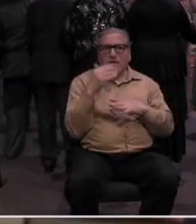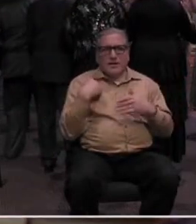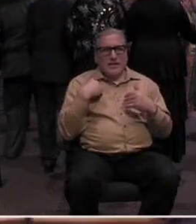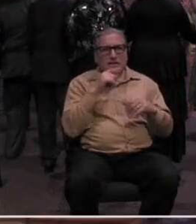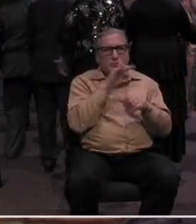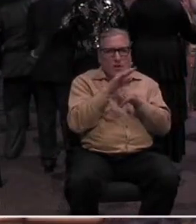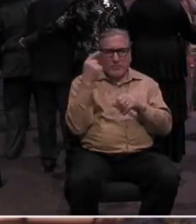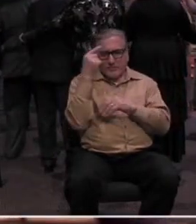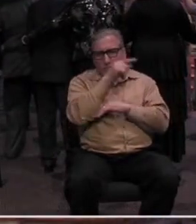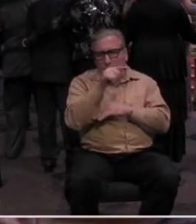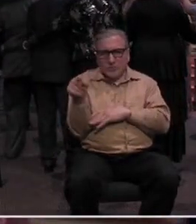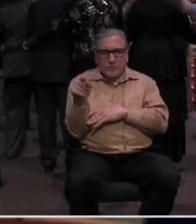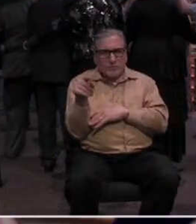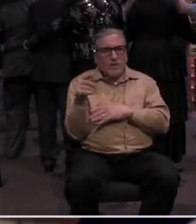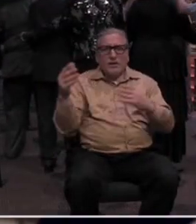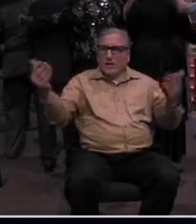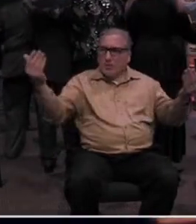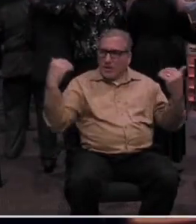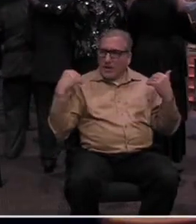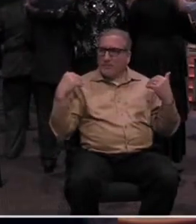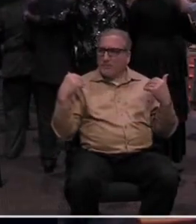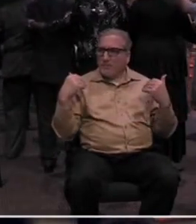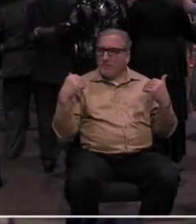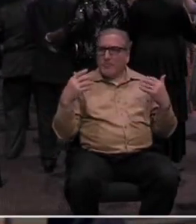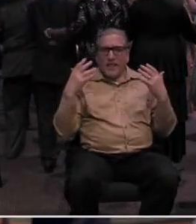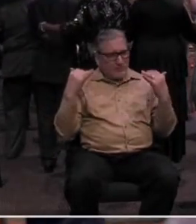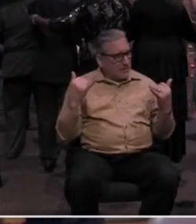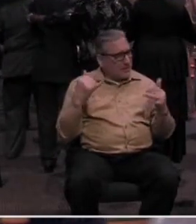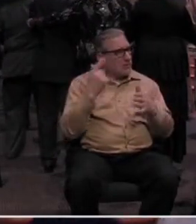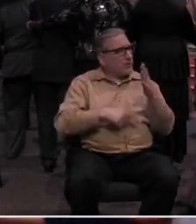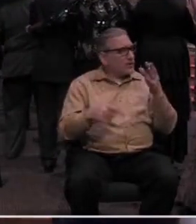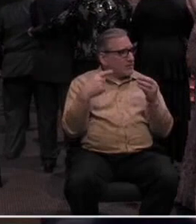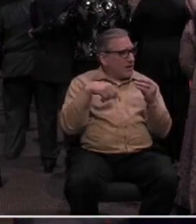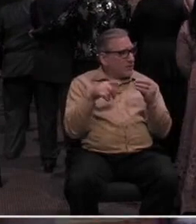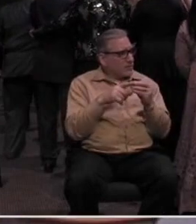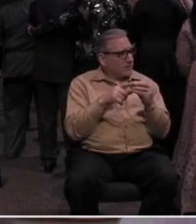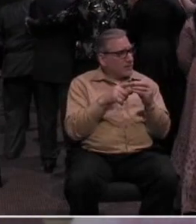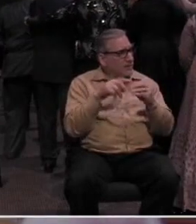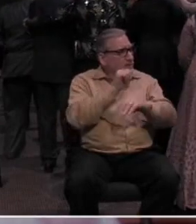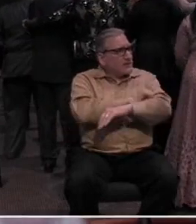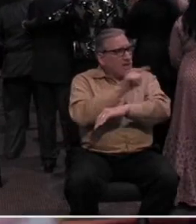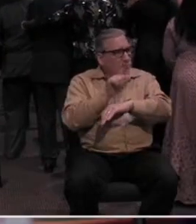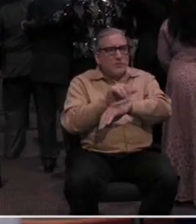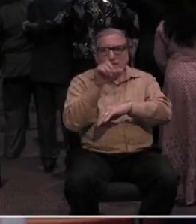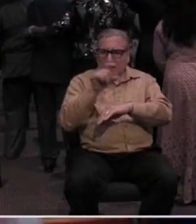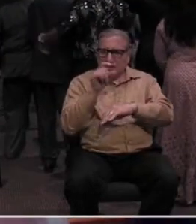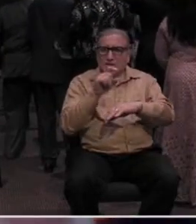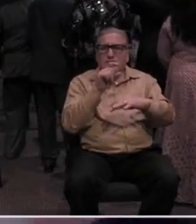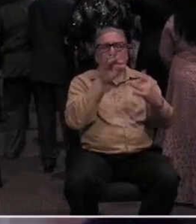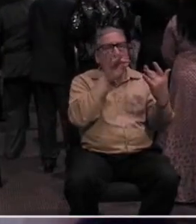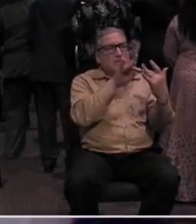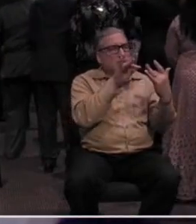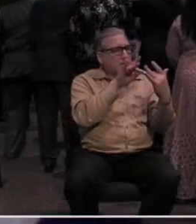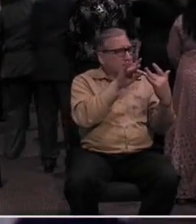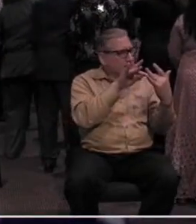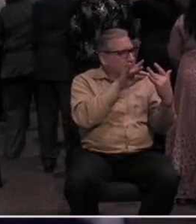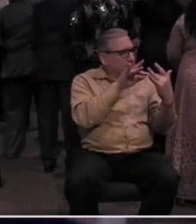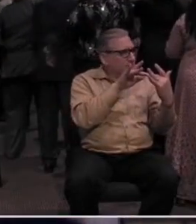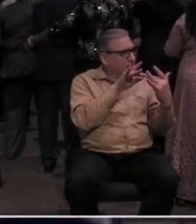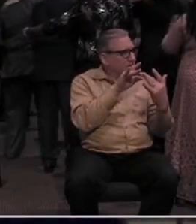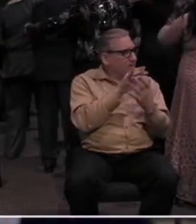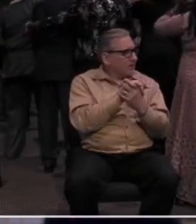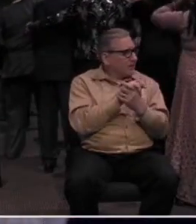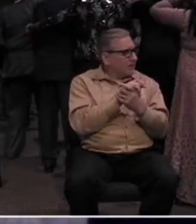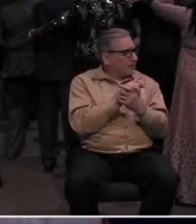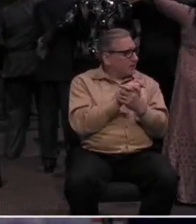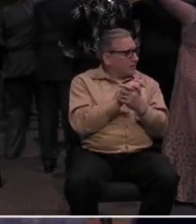on, hallelujah. Come on up here. Come on, this is what it's all about. St. Louis needs to be reached. It's got to be more than just us feeling